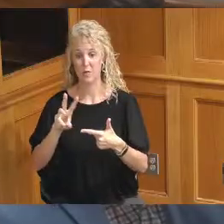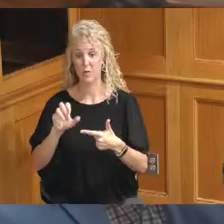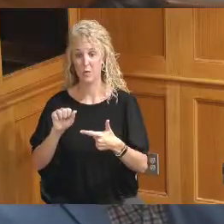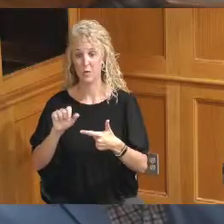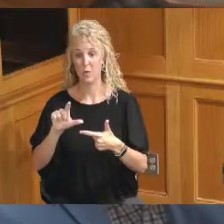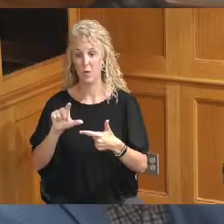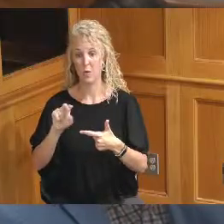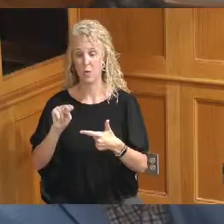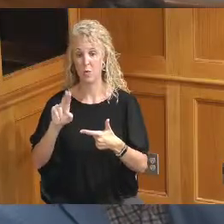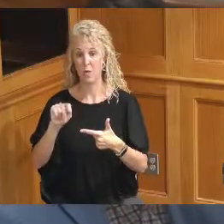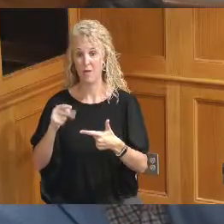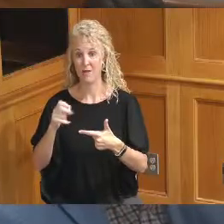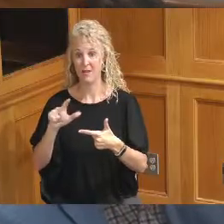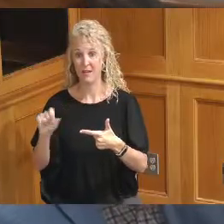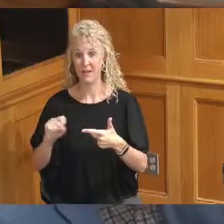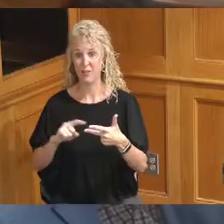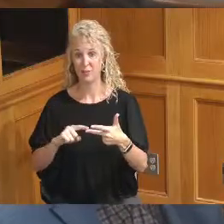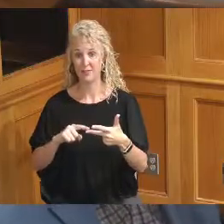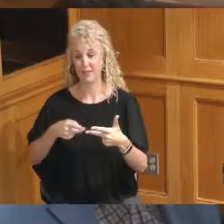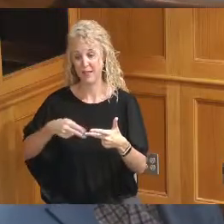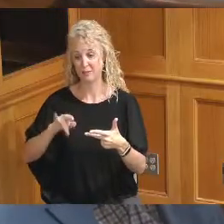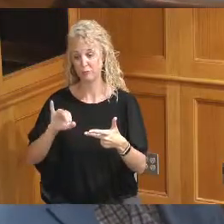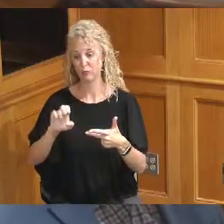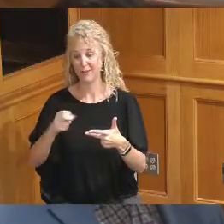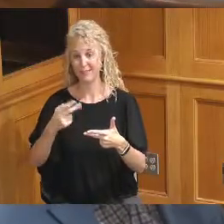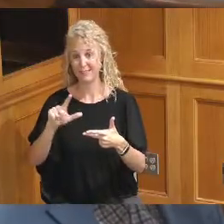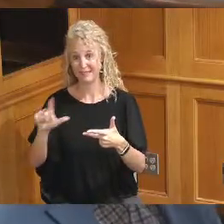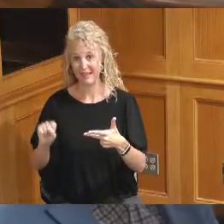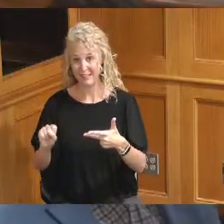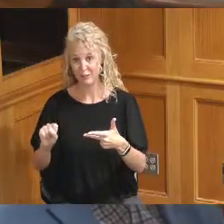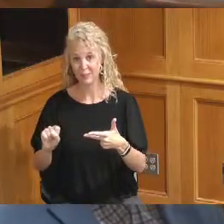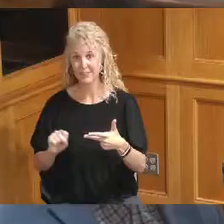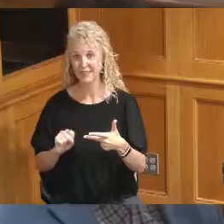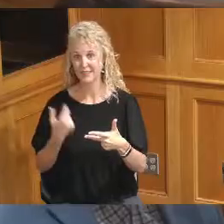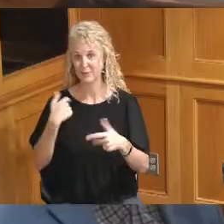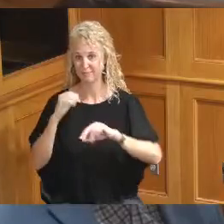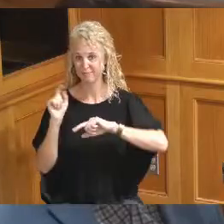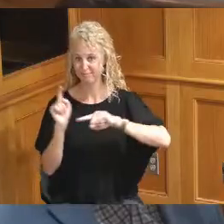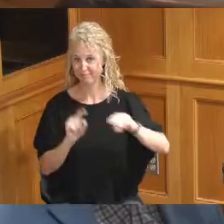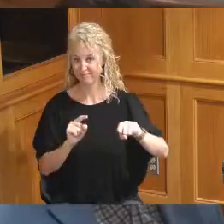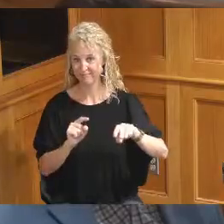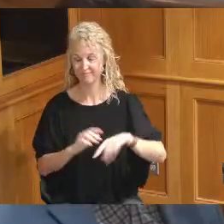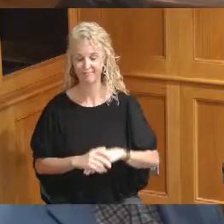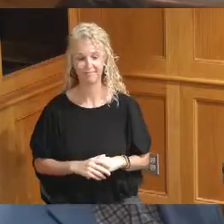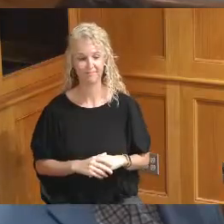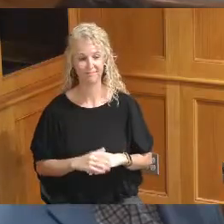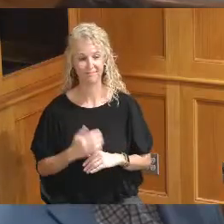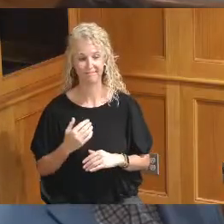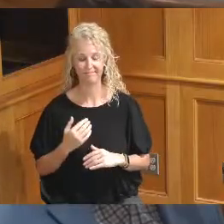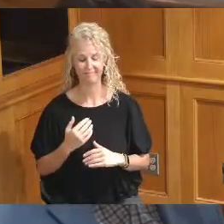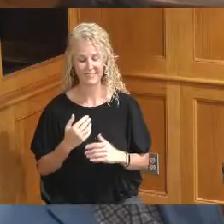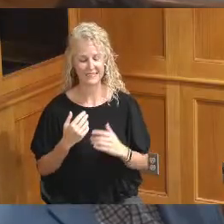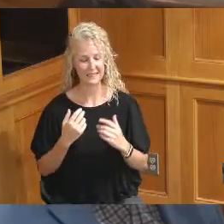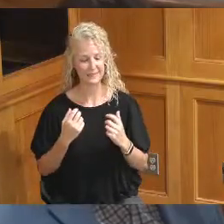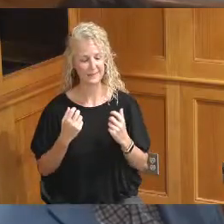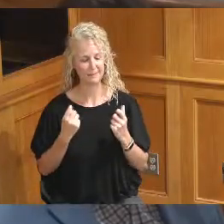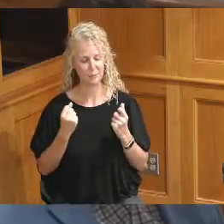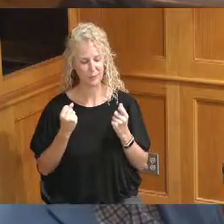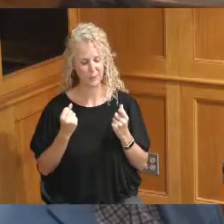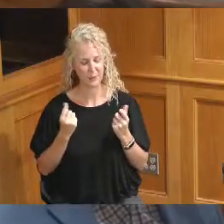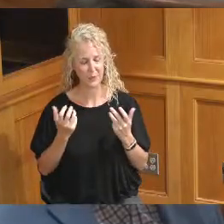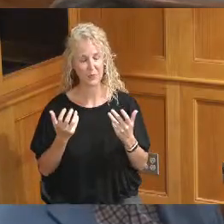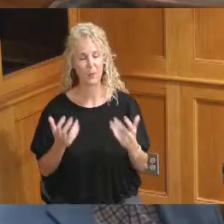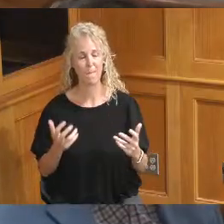of 1,000 students. There's so much in the atmosphere today, and believe that